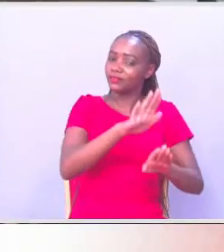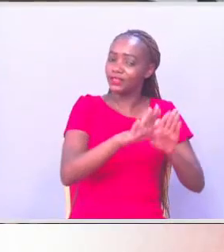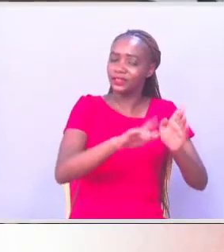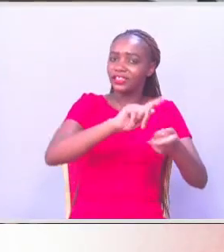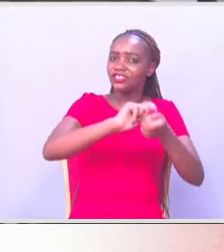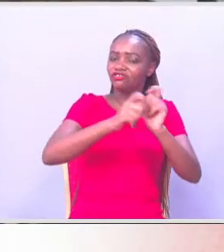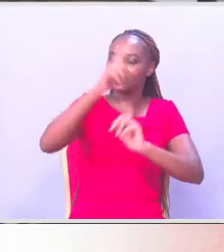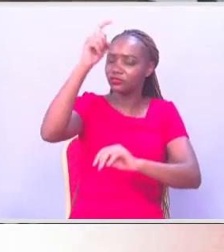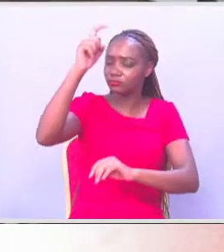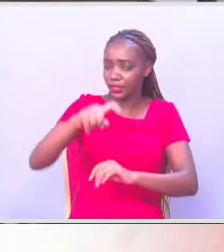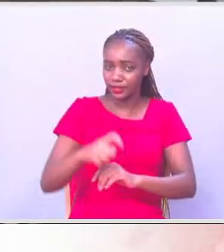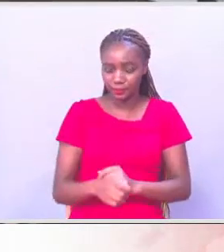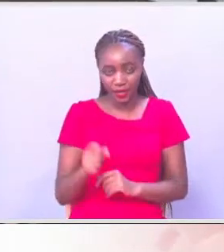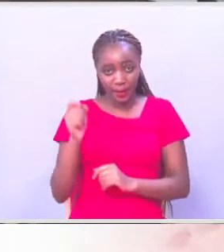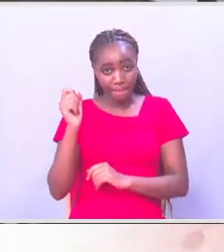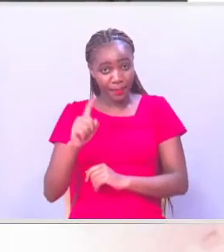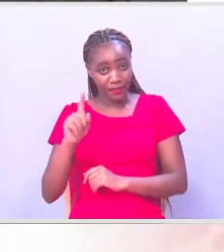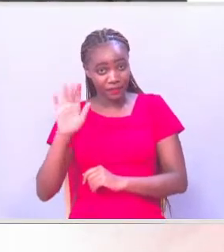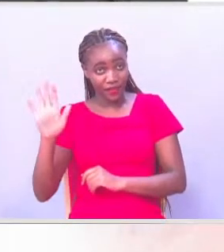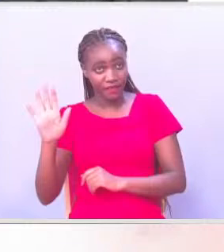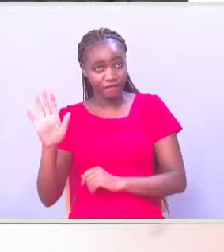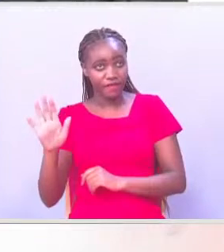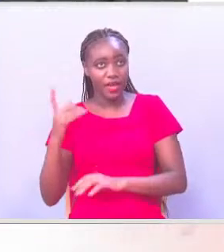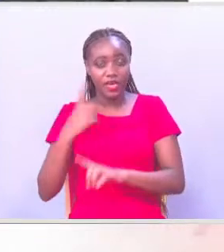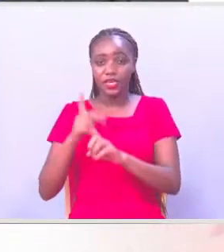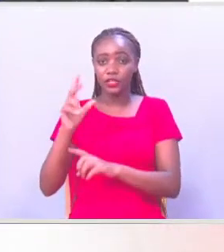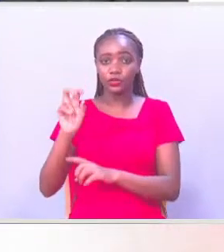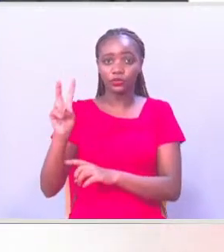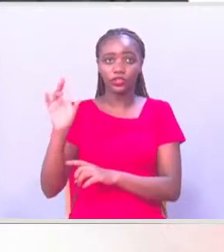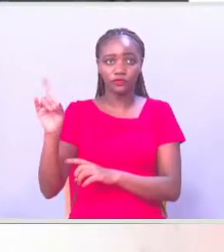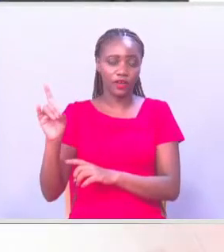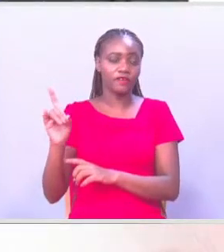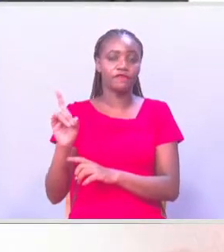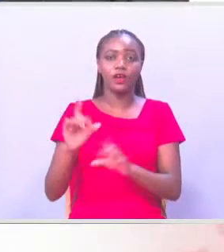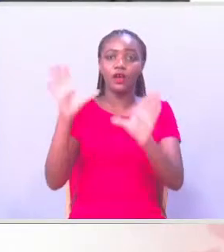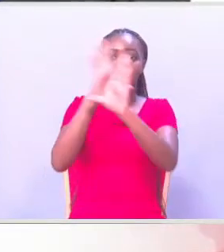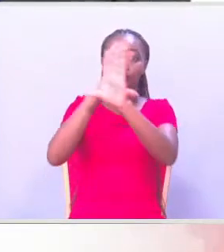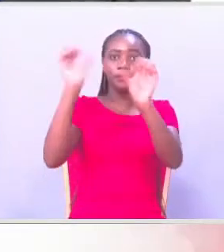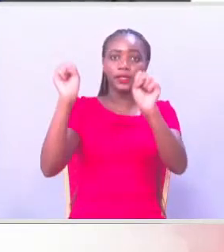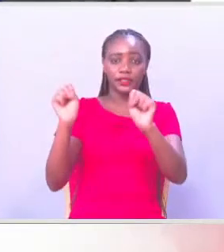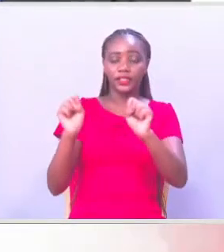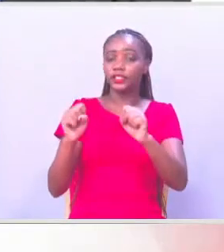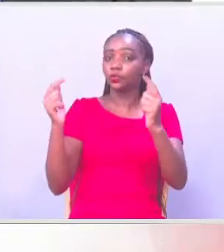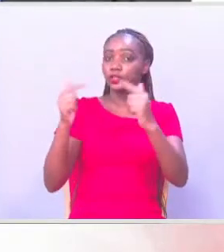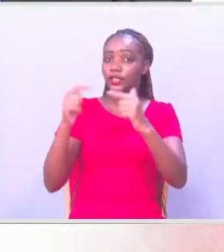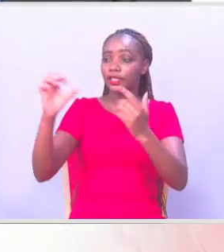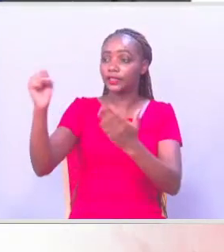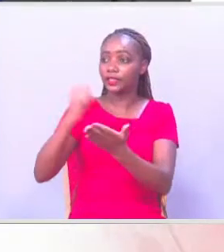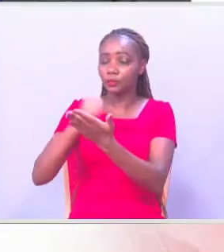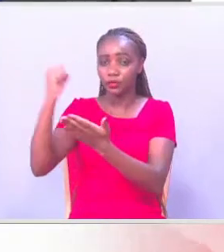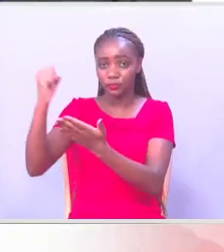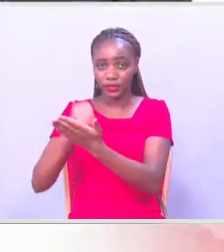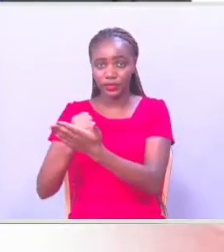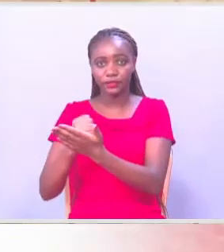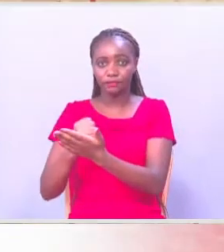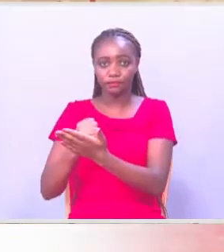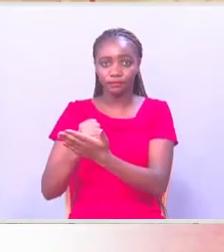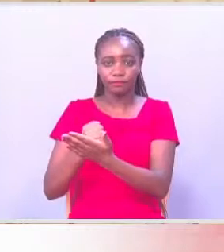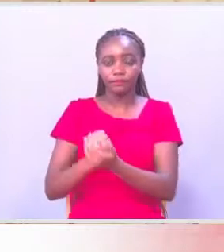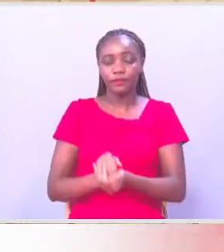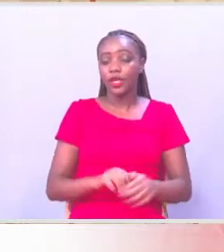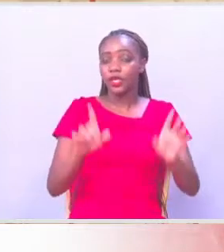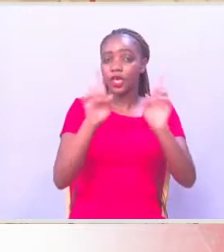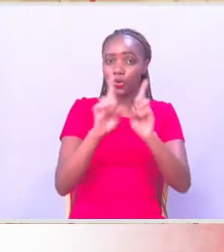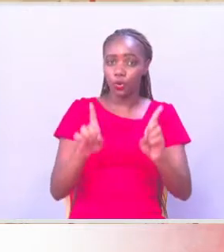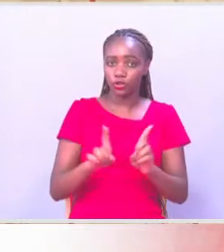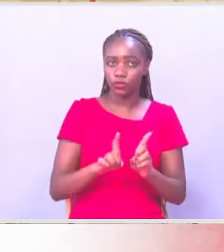year, President Uhuru Kenyatta revoked the appointment of entire KEMSA board following the COVID-19 supply scandal.